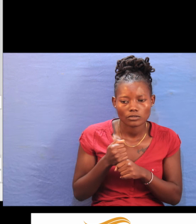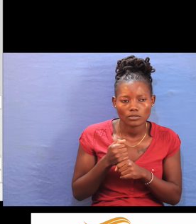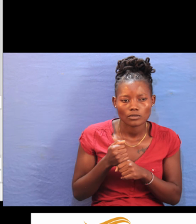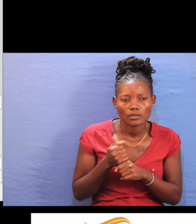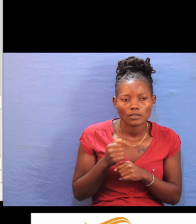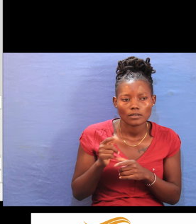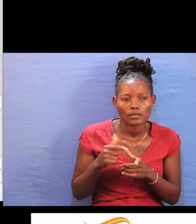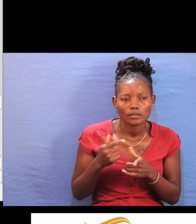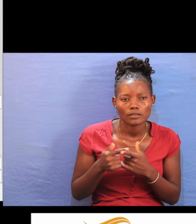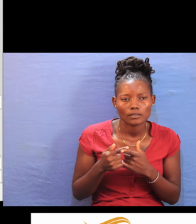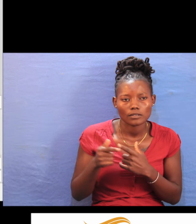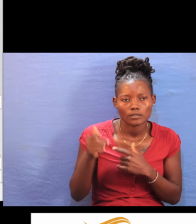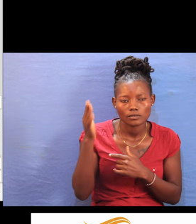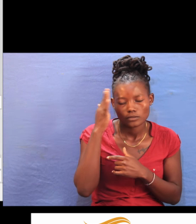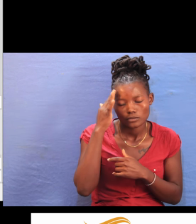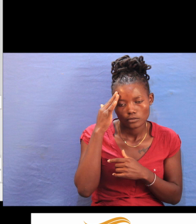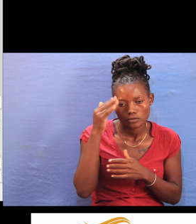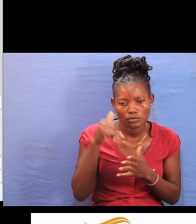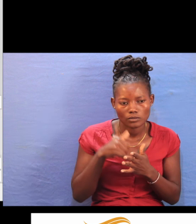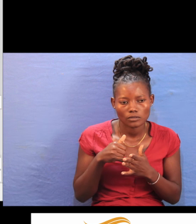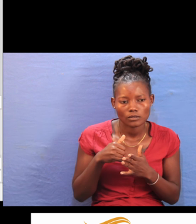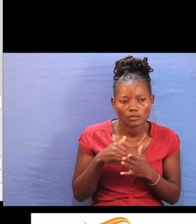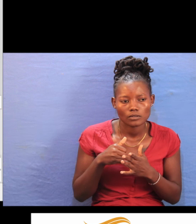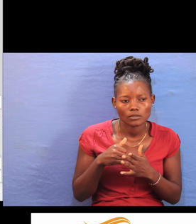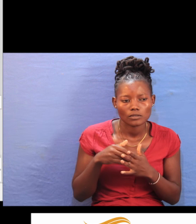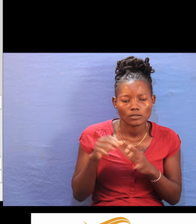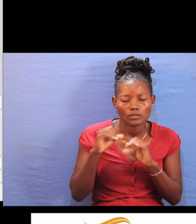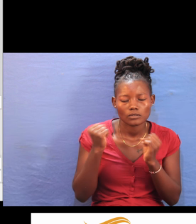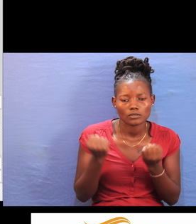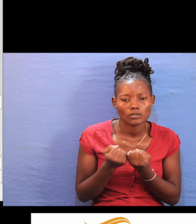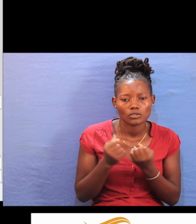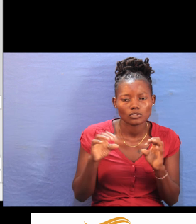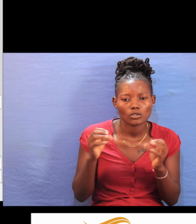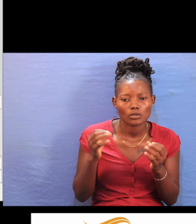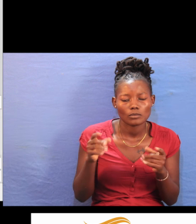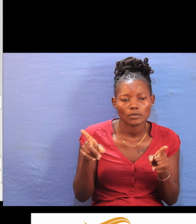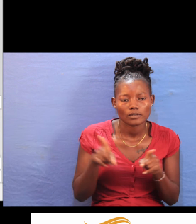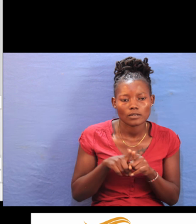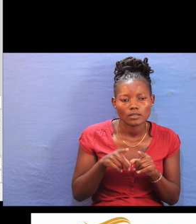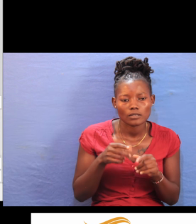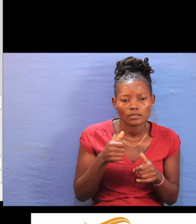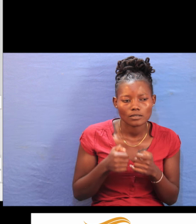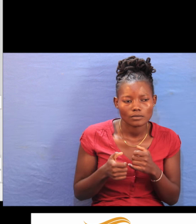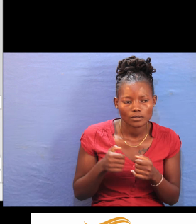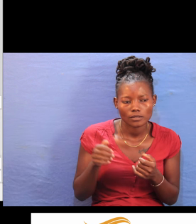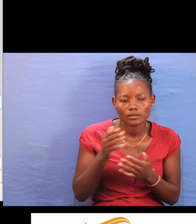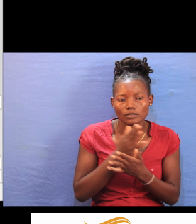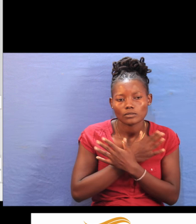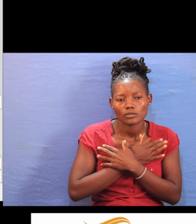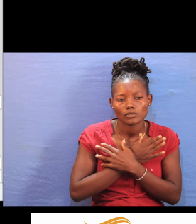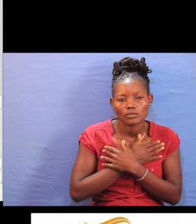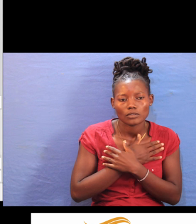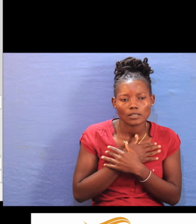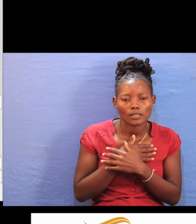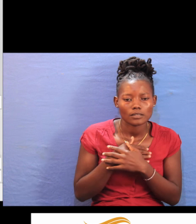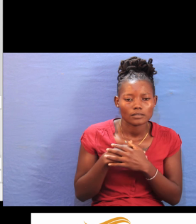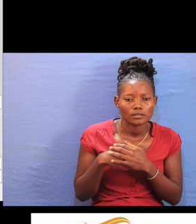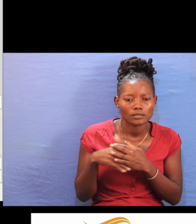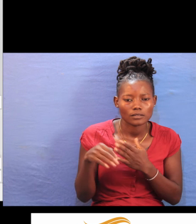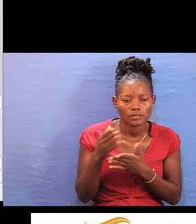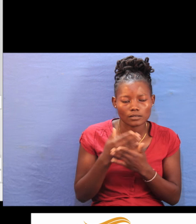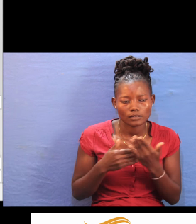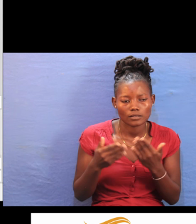competition was much more focused because she practiced it. She practiced uh, focusing on what she